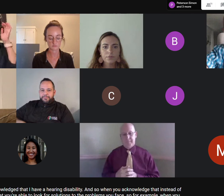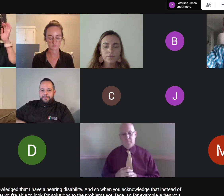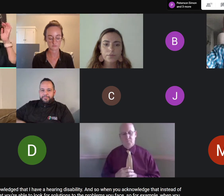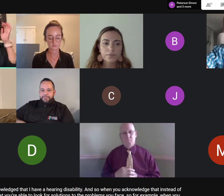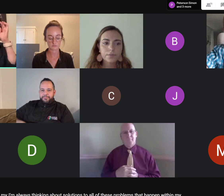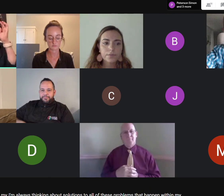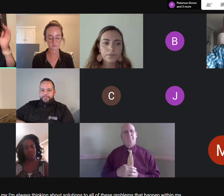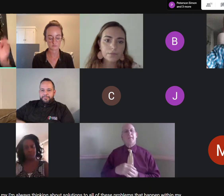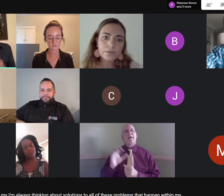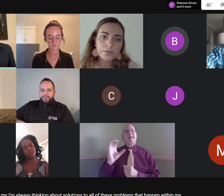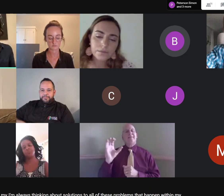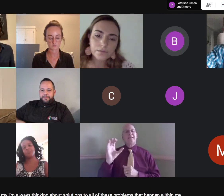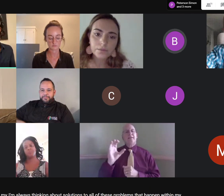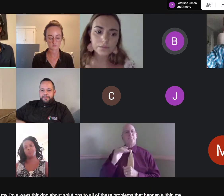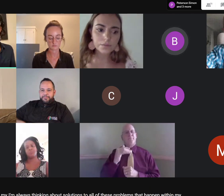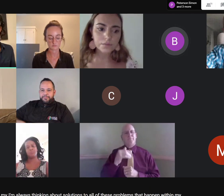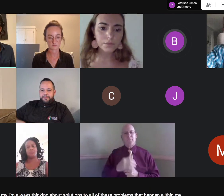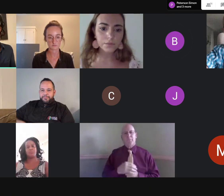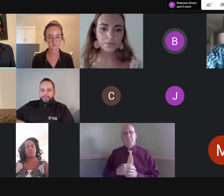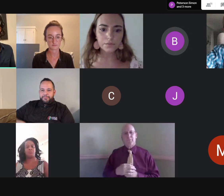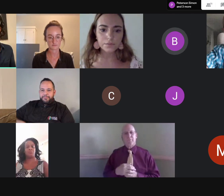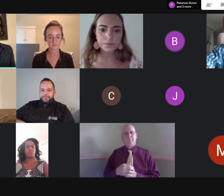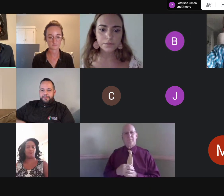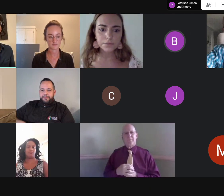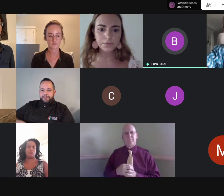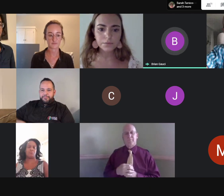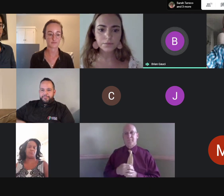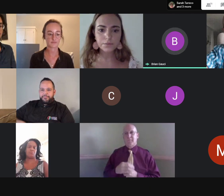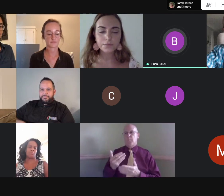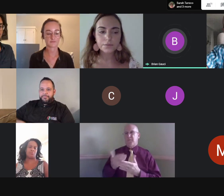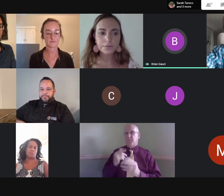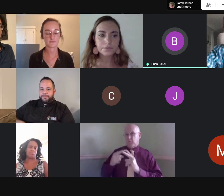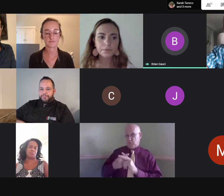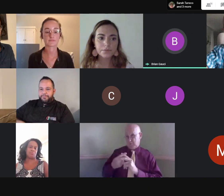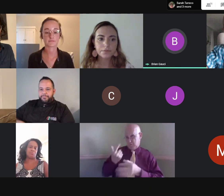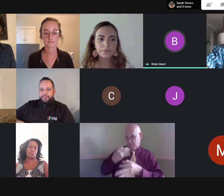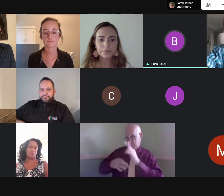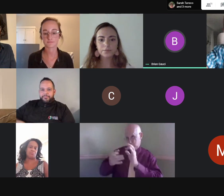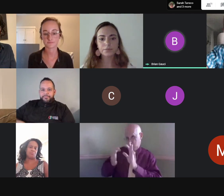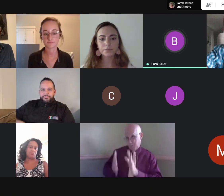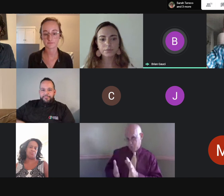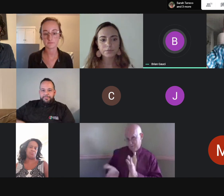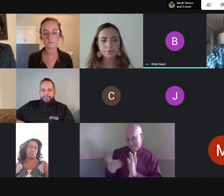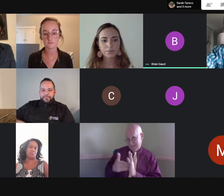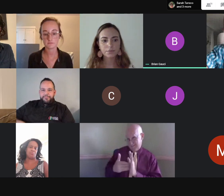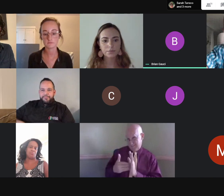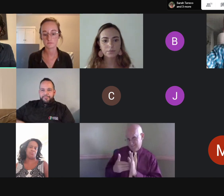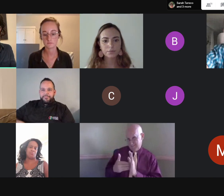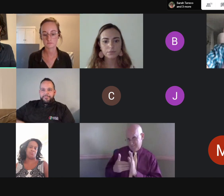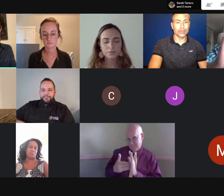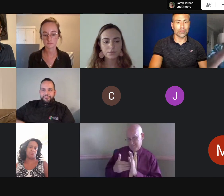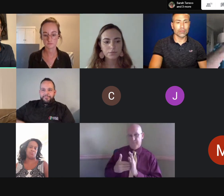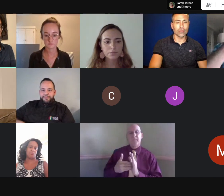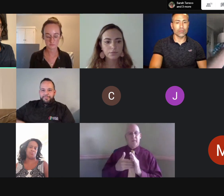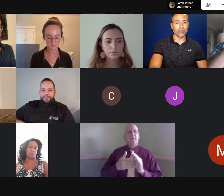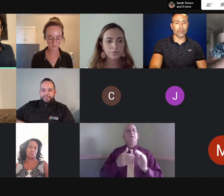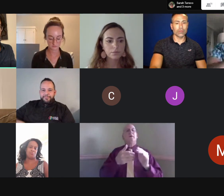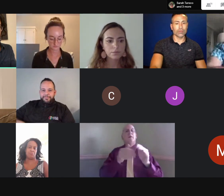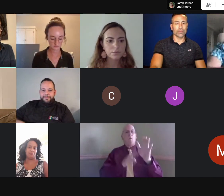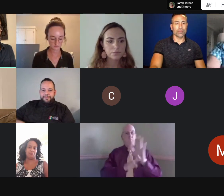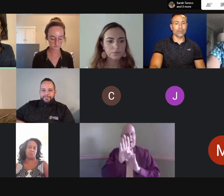Thank you, Mariela. I'm Hi, thinking Katerina. I'm sorry. Before you Mhm. start, may we swap the interpreters again, please?